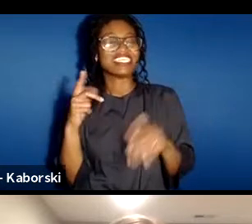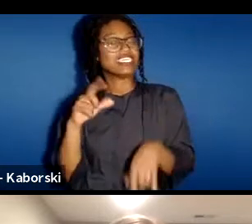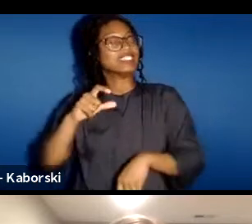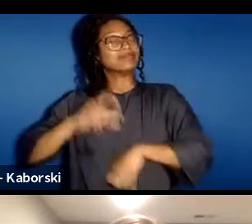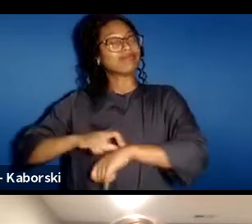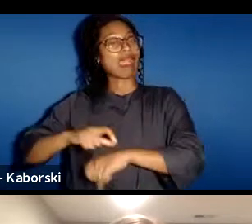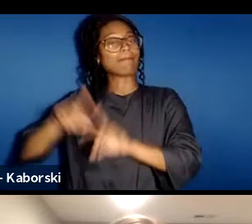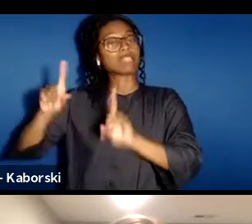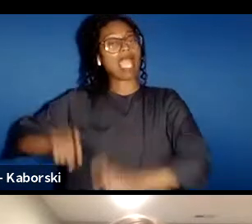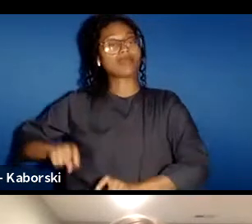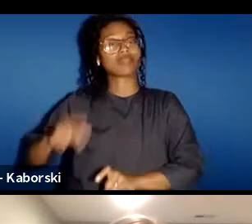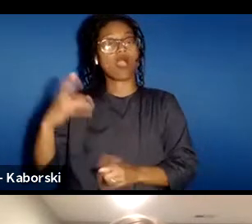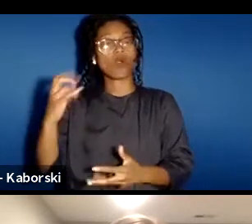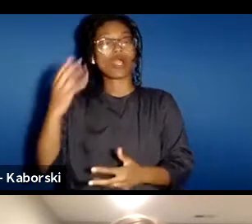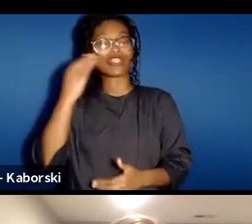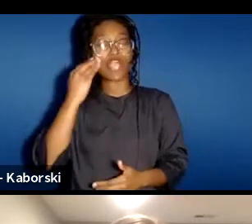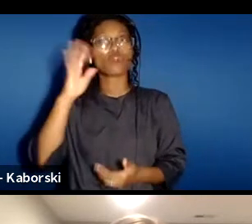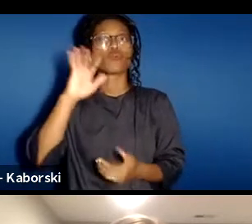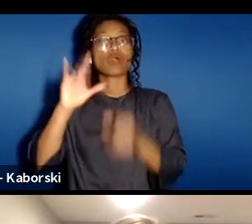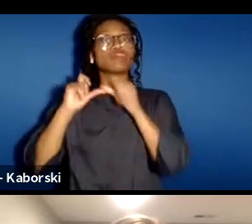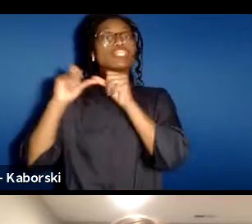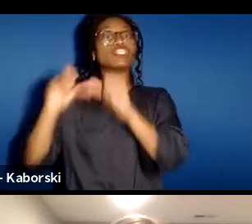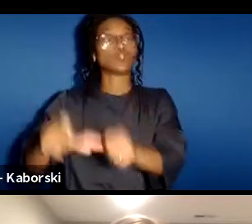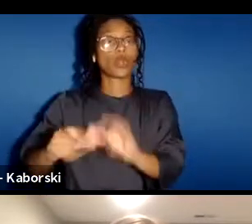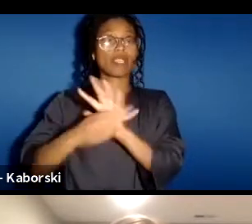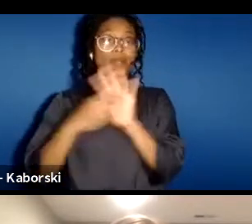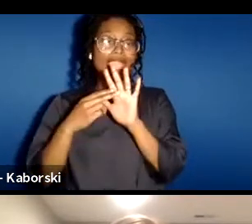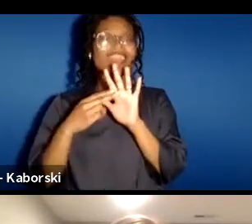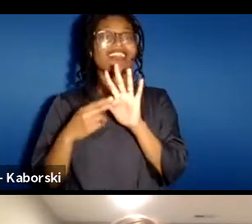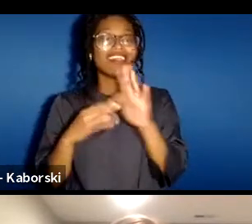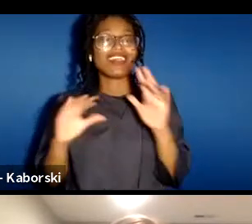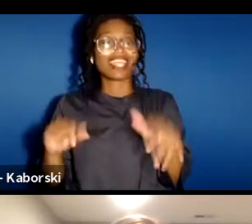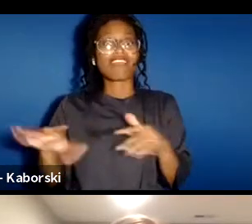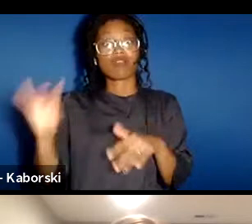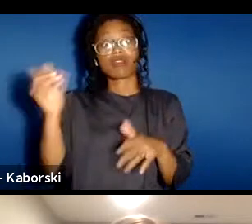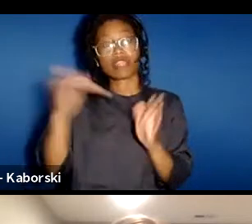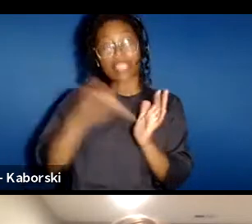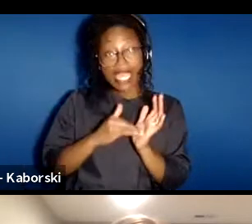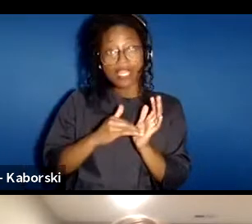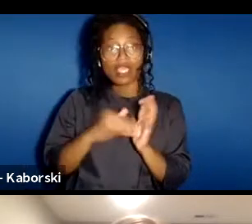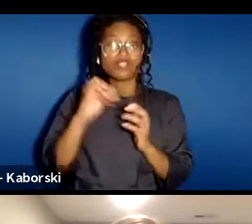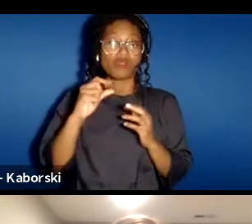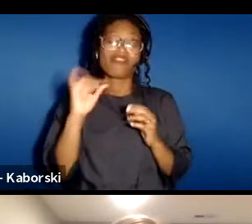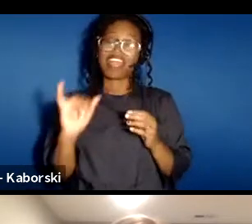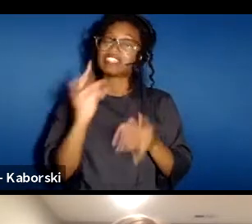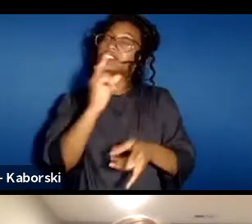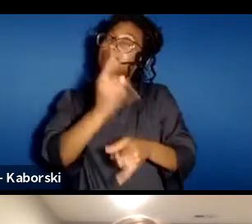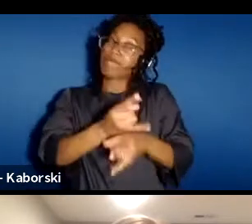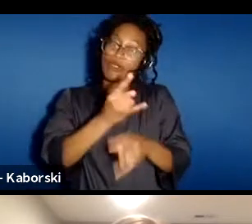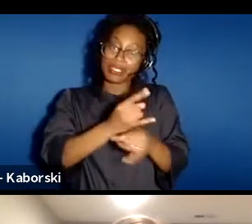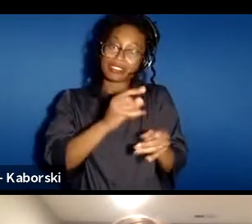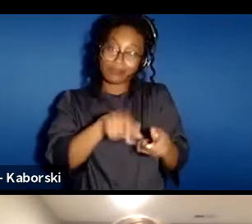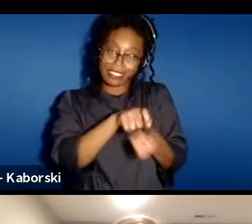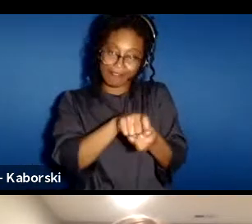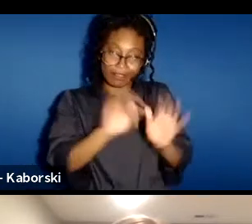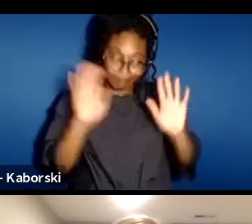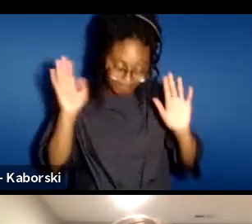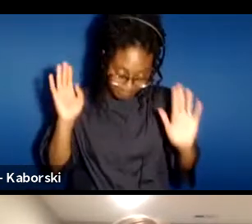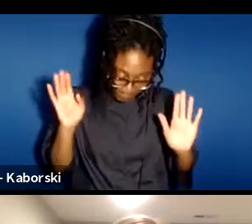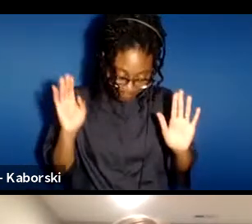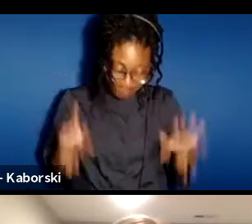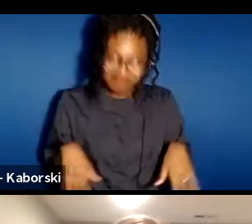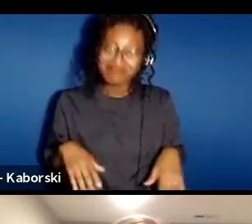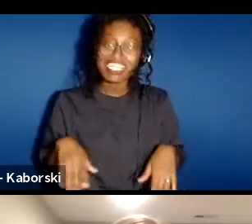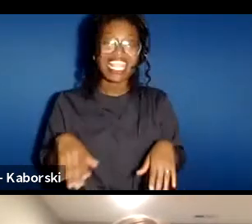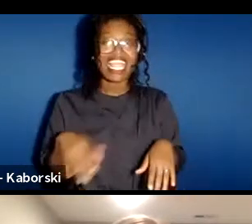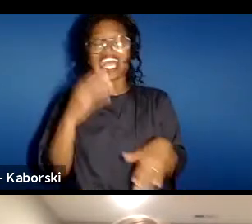and that they're going to have a long road ahead of them. And again, it's completely spirit specific, and like things that